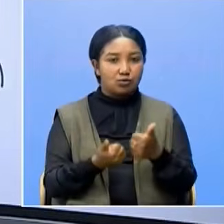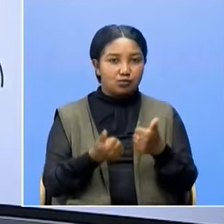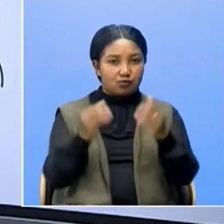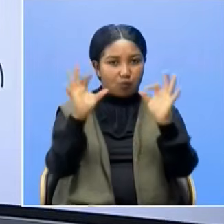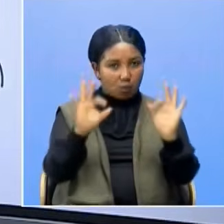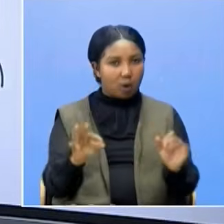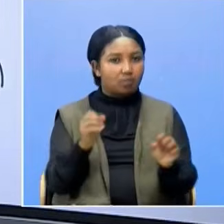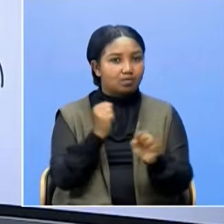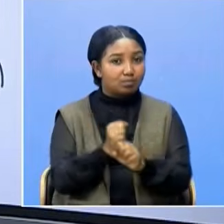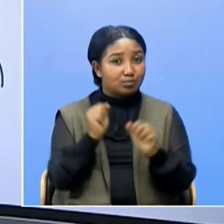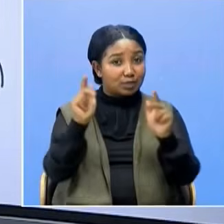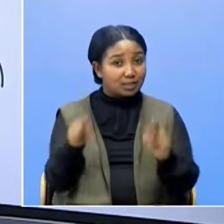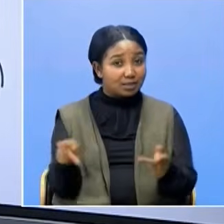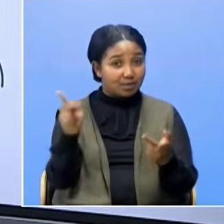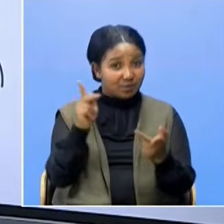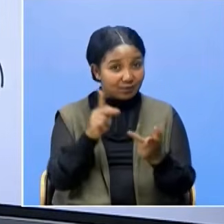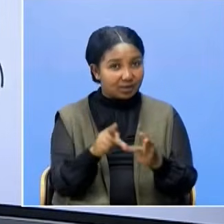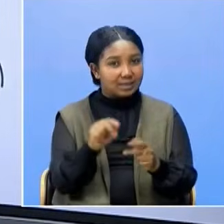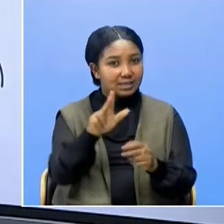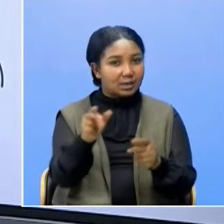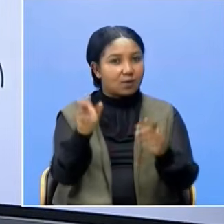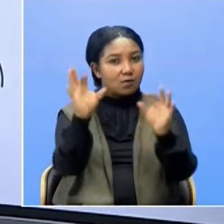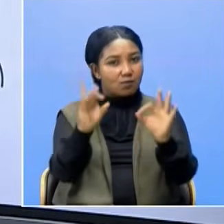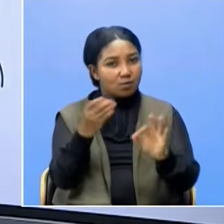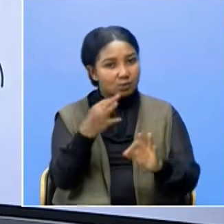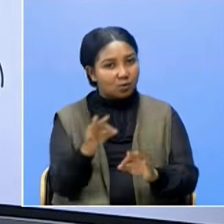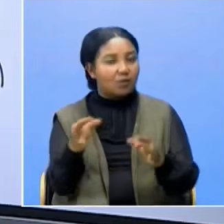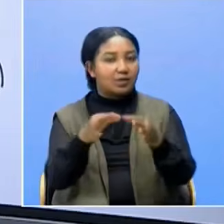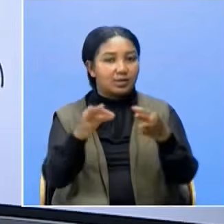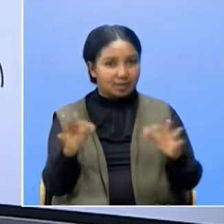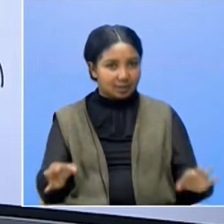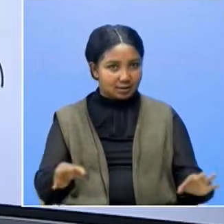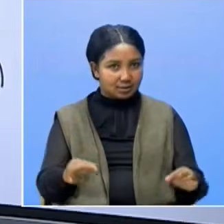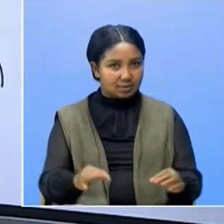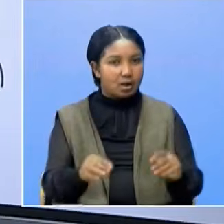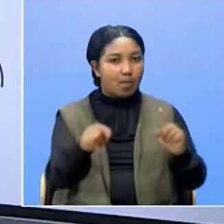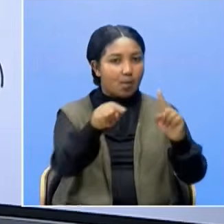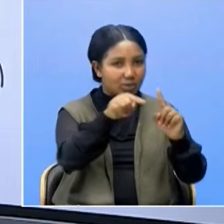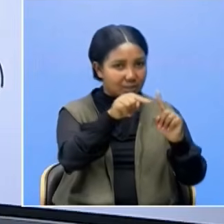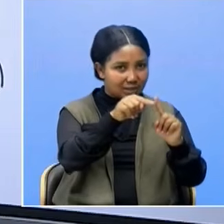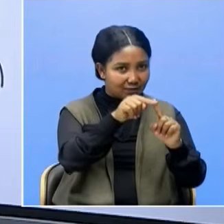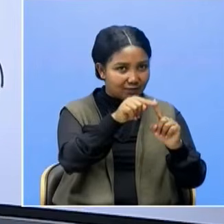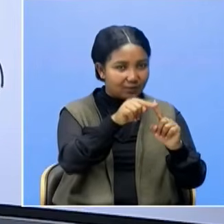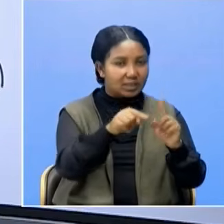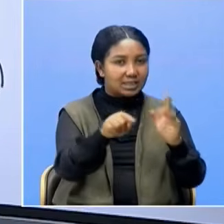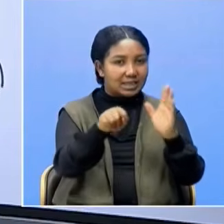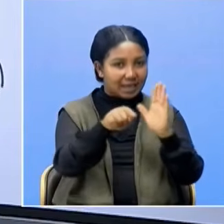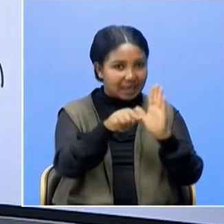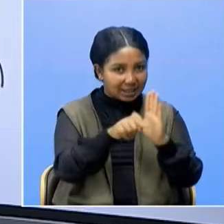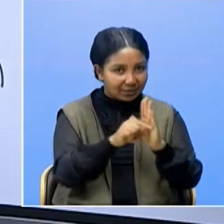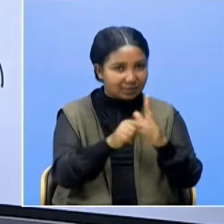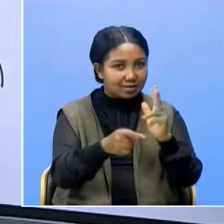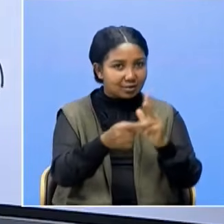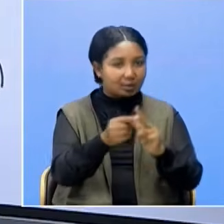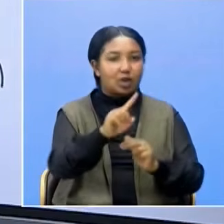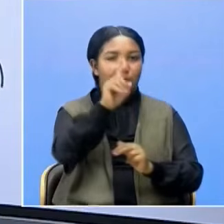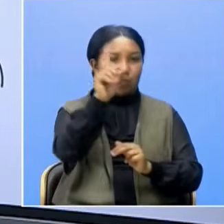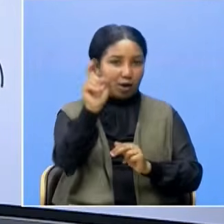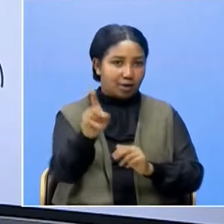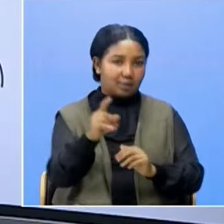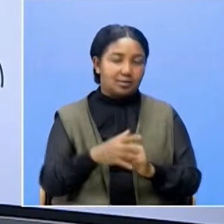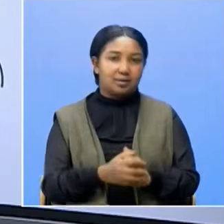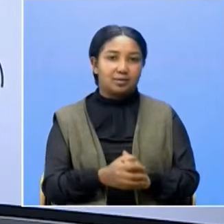the present perfect in the 3 forms of a sentence: positive, negative, and